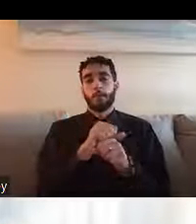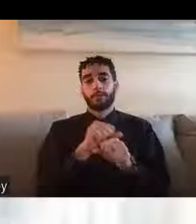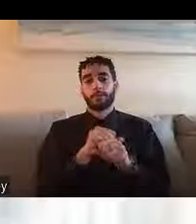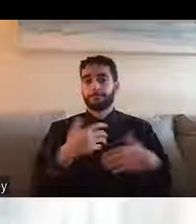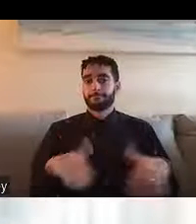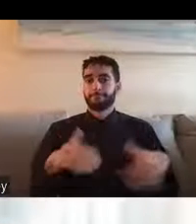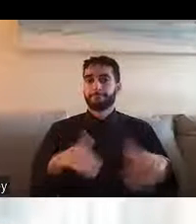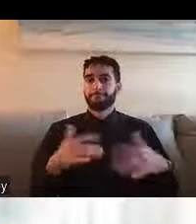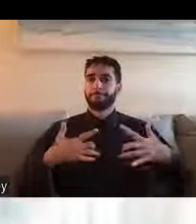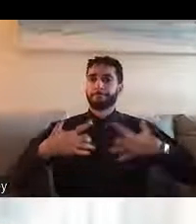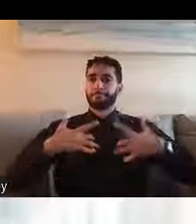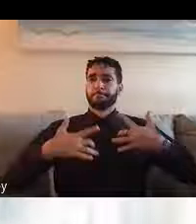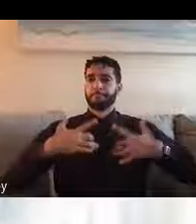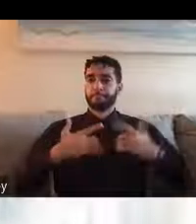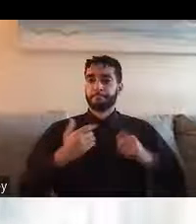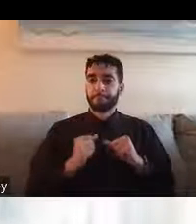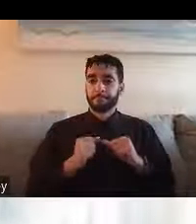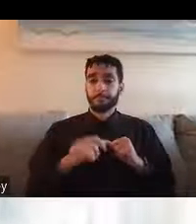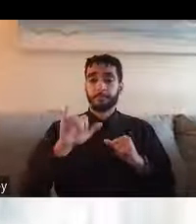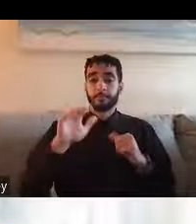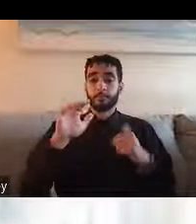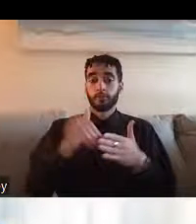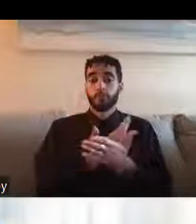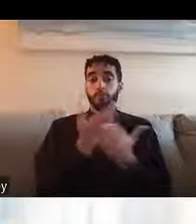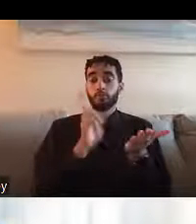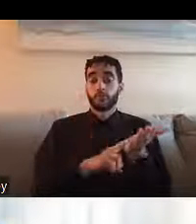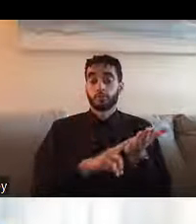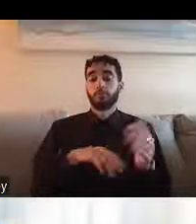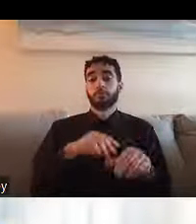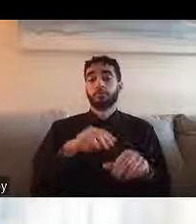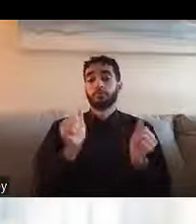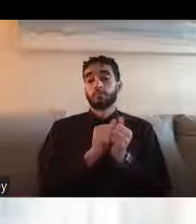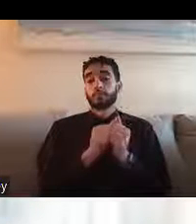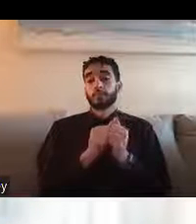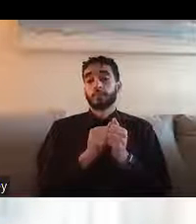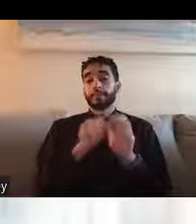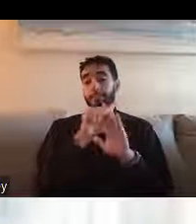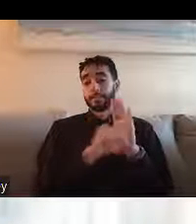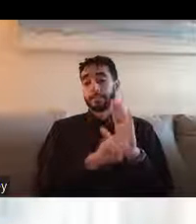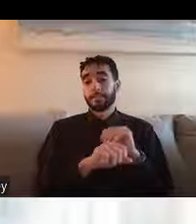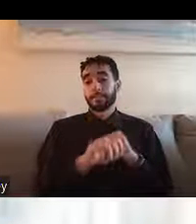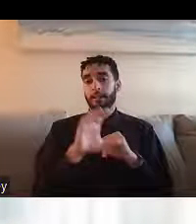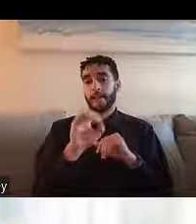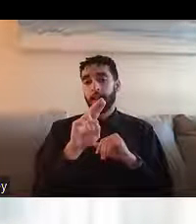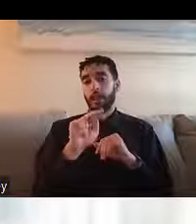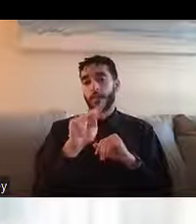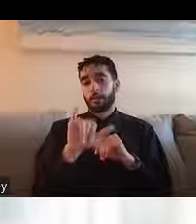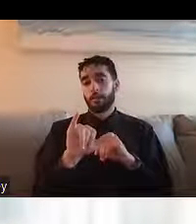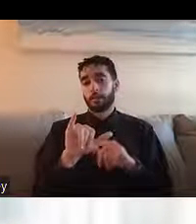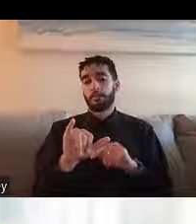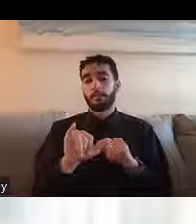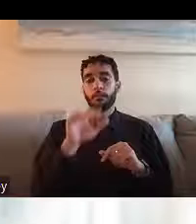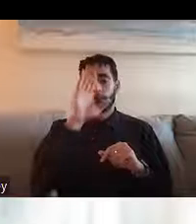exciting. The renewal contracts with these 6 county local health departments, they'll continue to work on sustainability